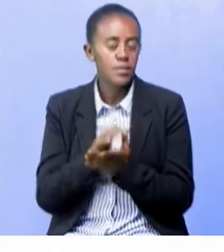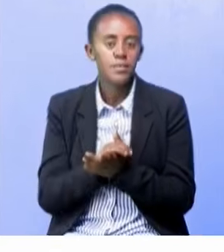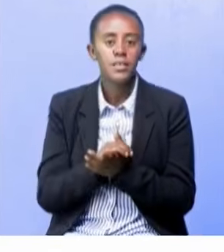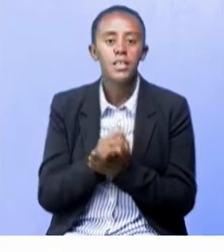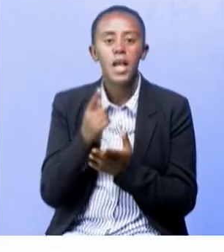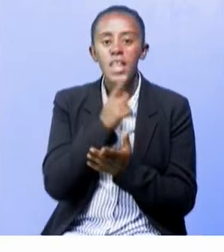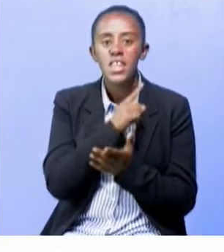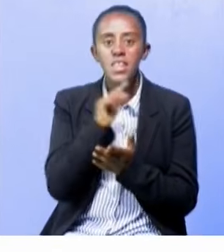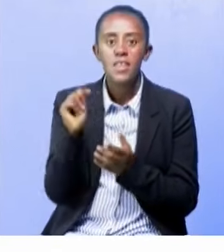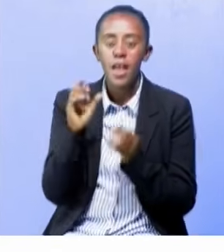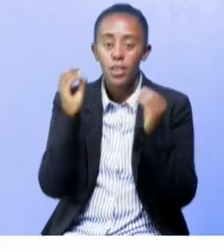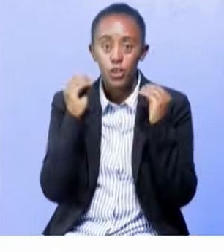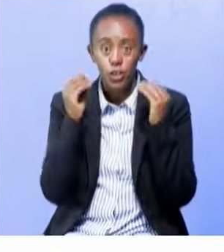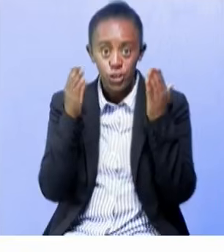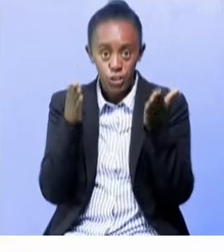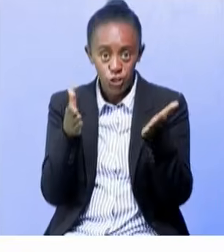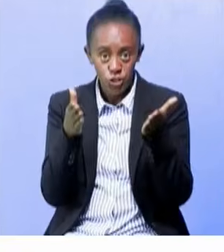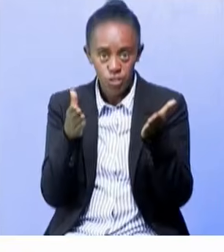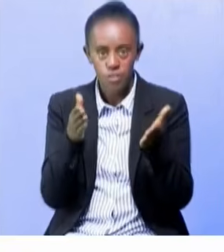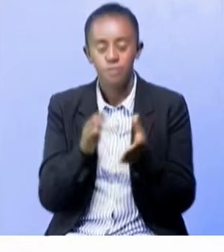the teacher